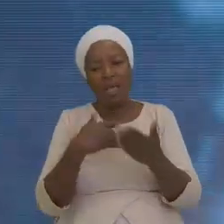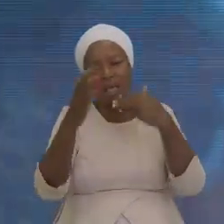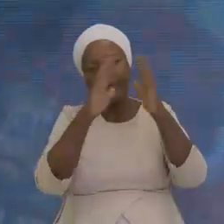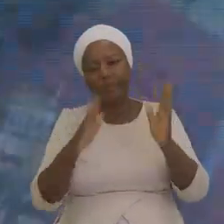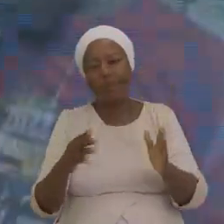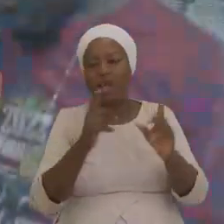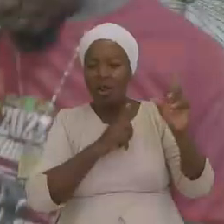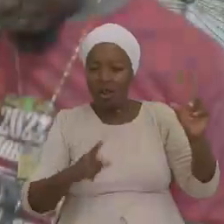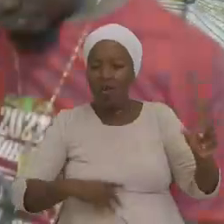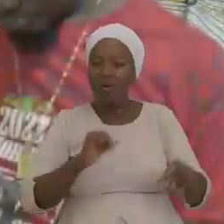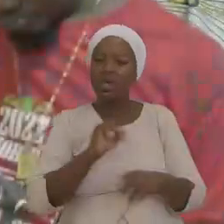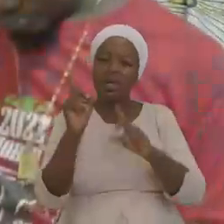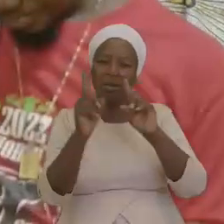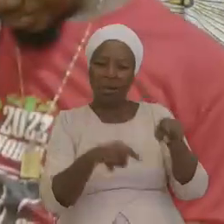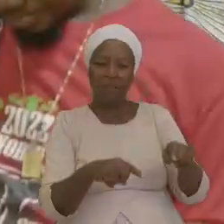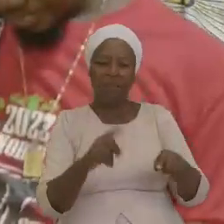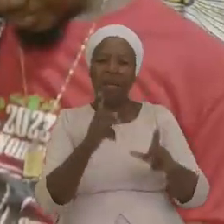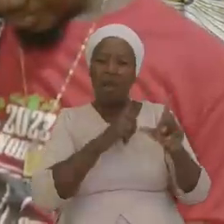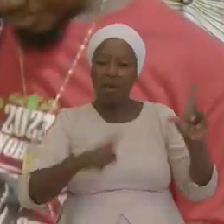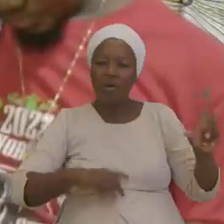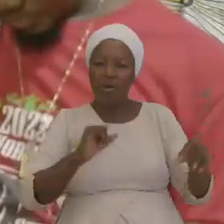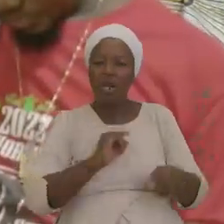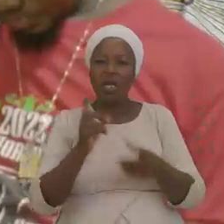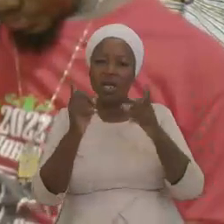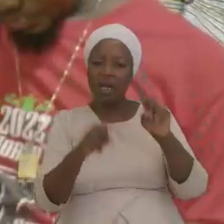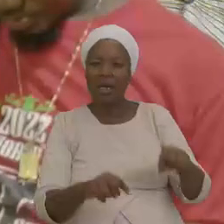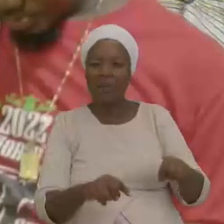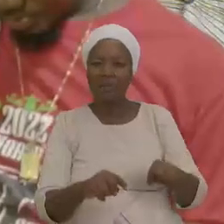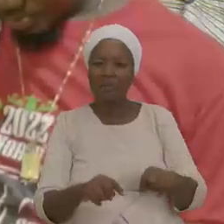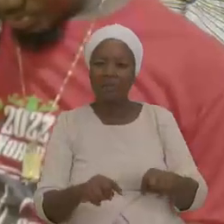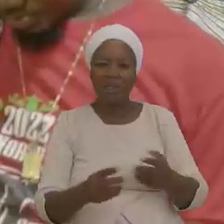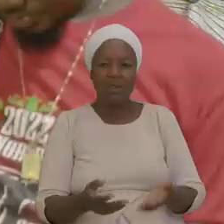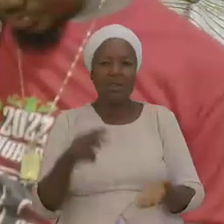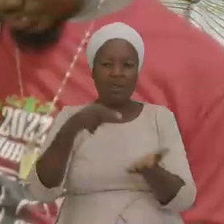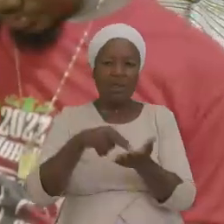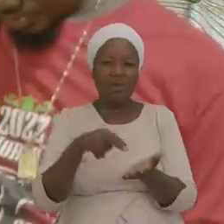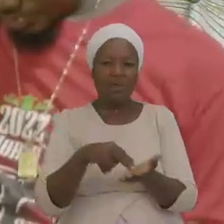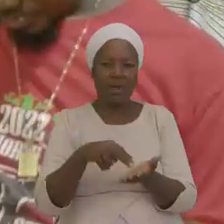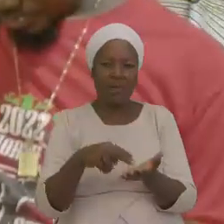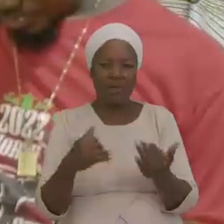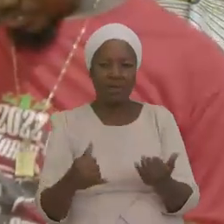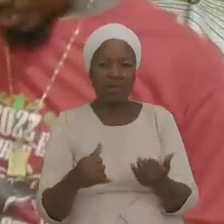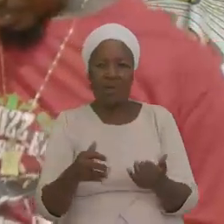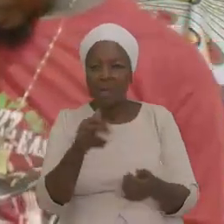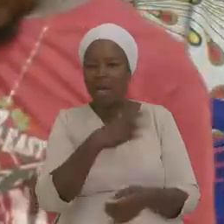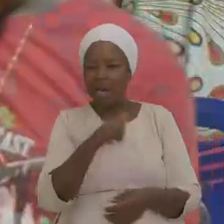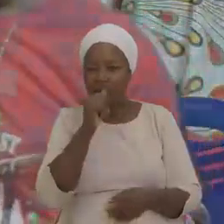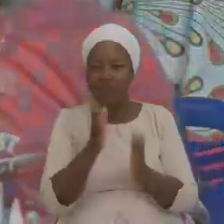Lord, I come. Lord, I come. Rise up there. And I'm praying with you